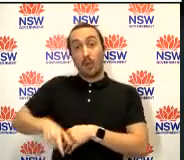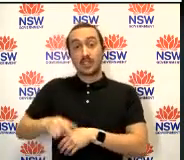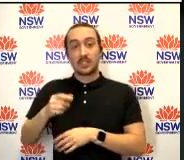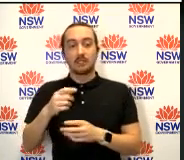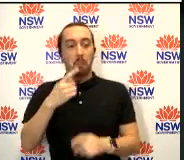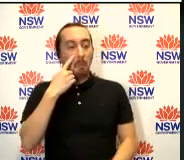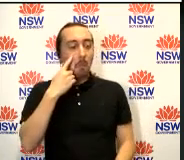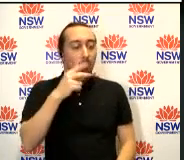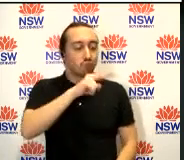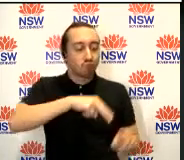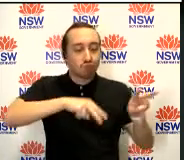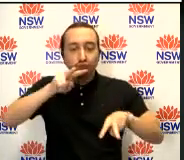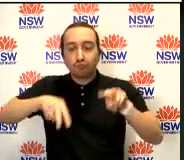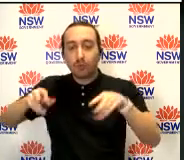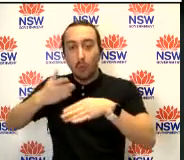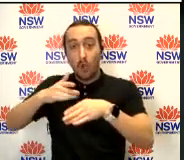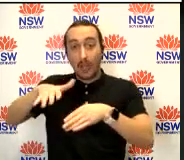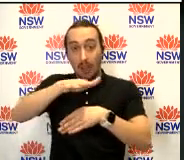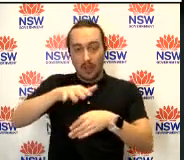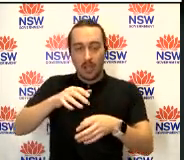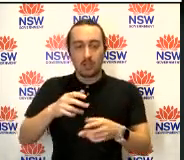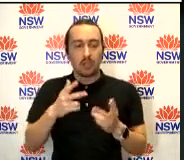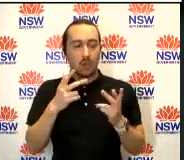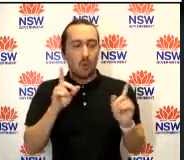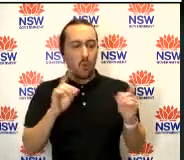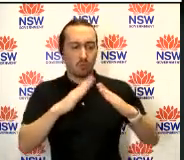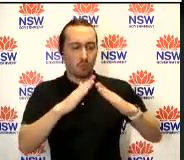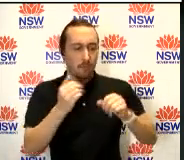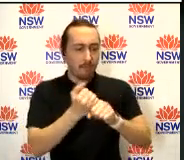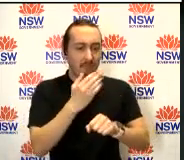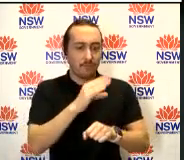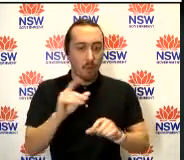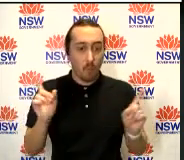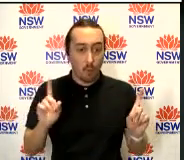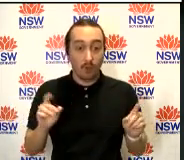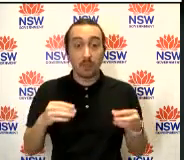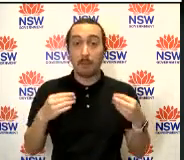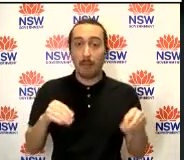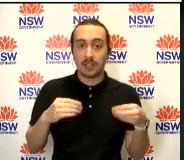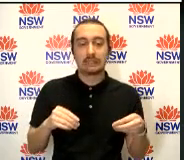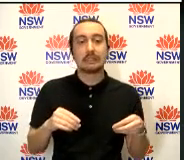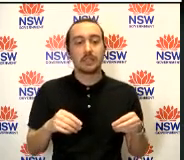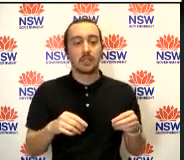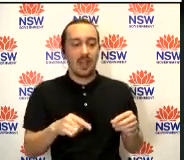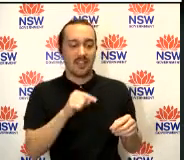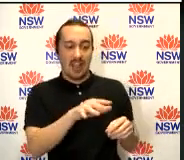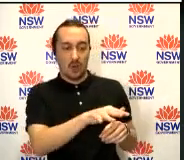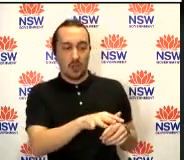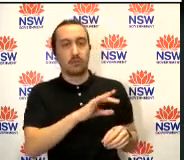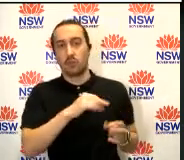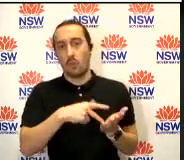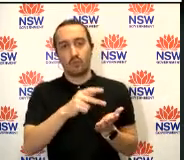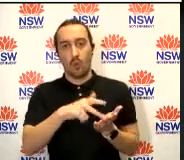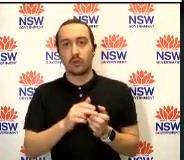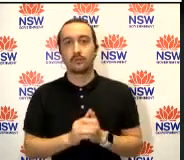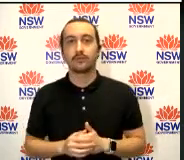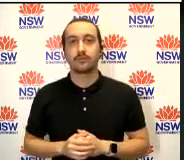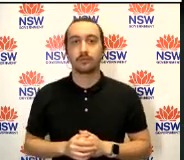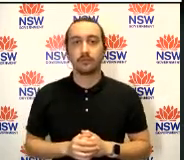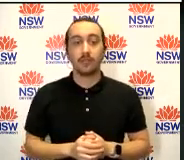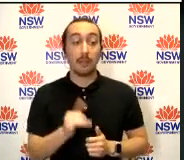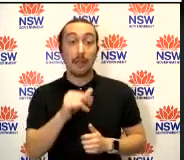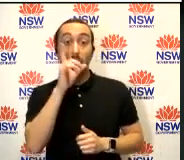and associated materials, the installation of guardrails around non-trafficable areas or use a